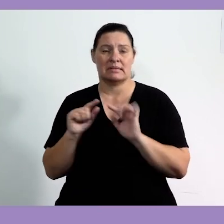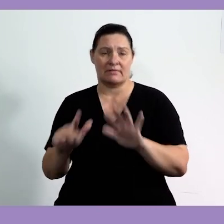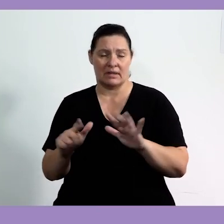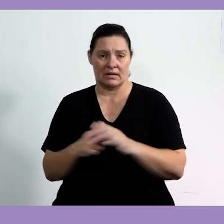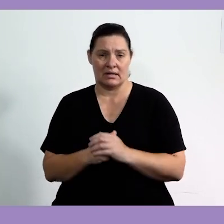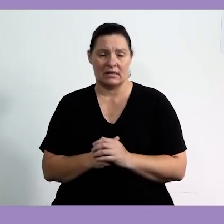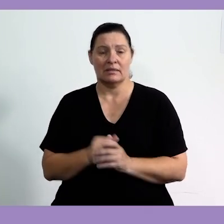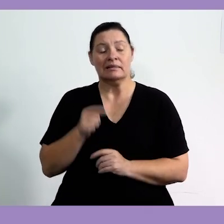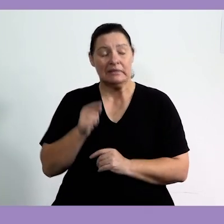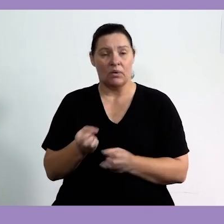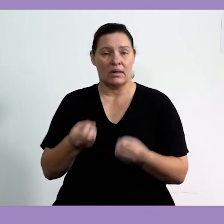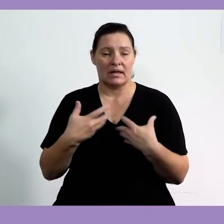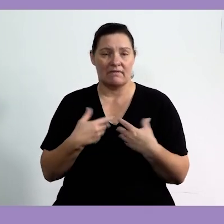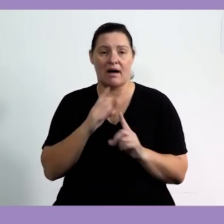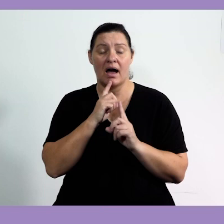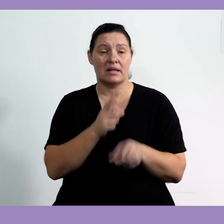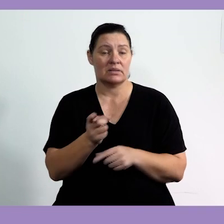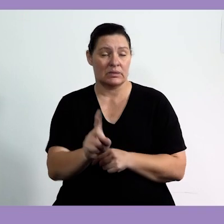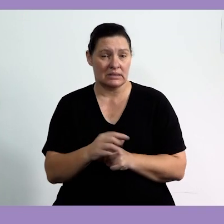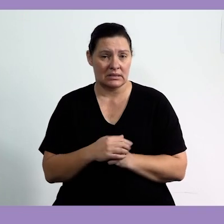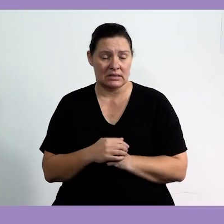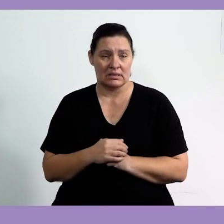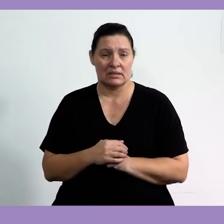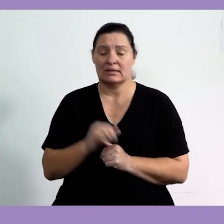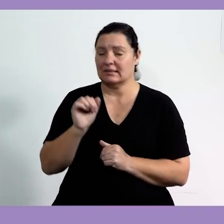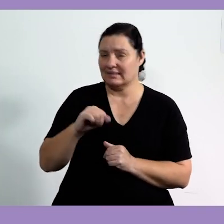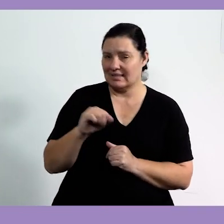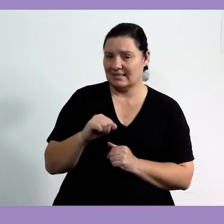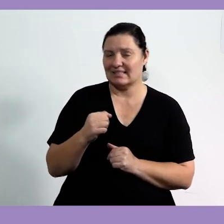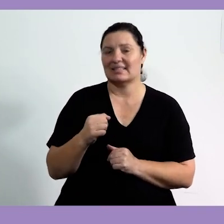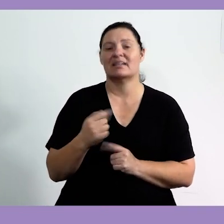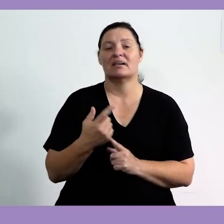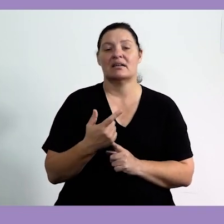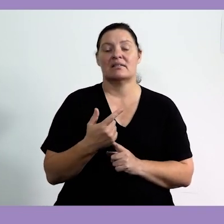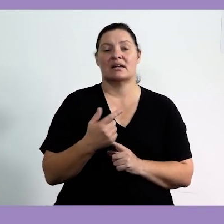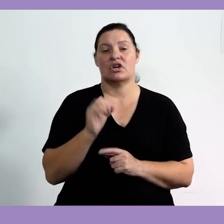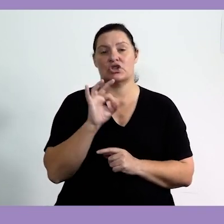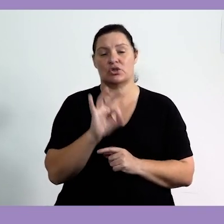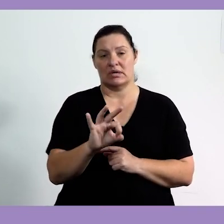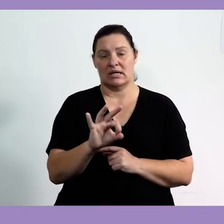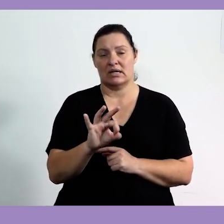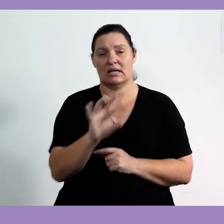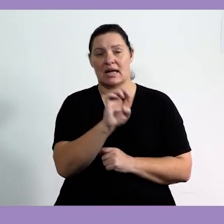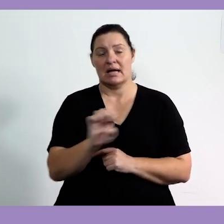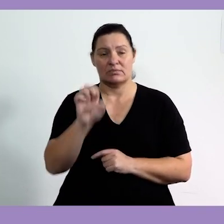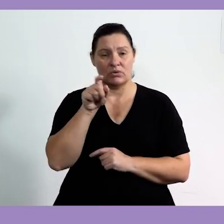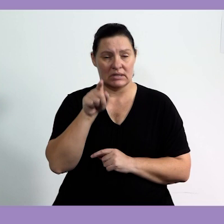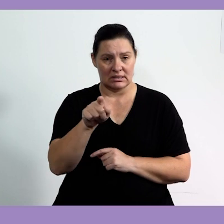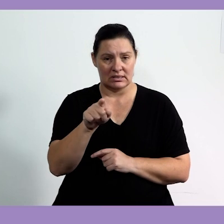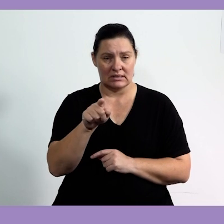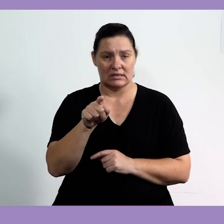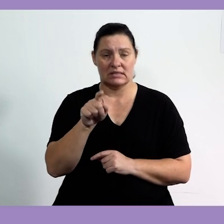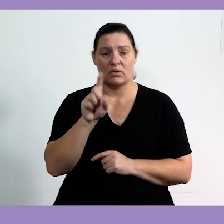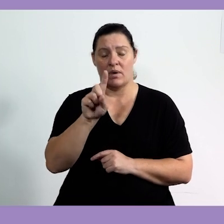multiplied by 7, and that is going to give us an answer of, yes, you have it, it is 3 to the